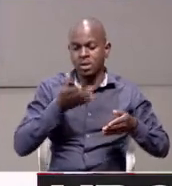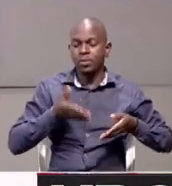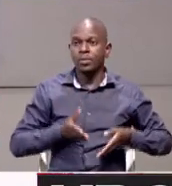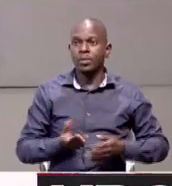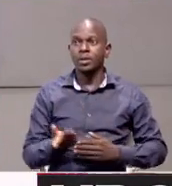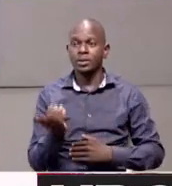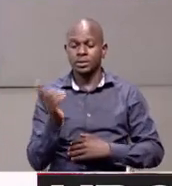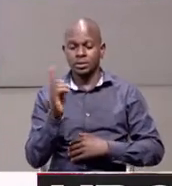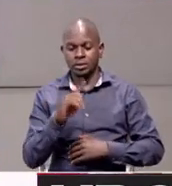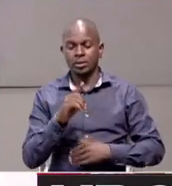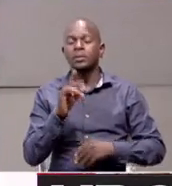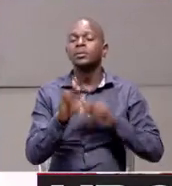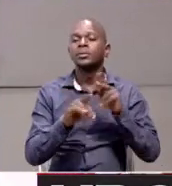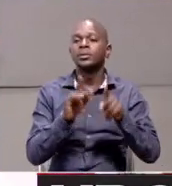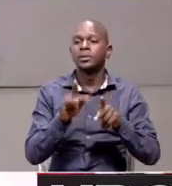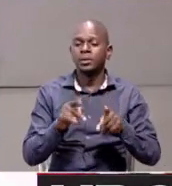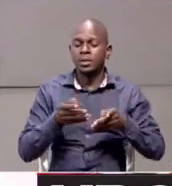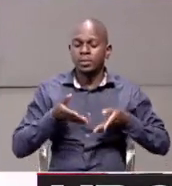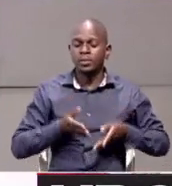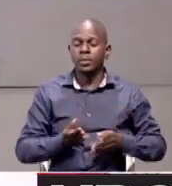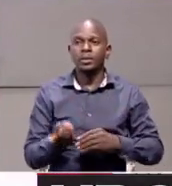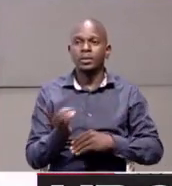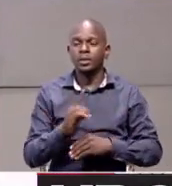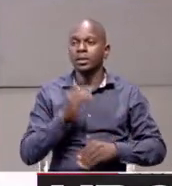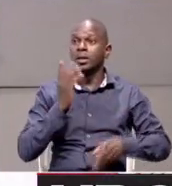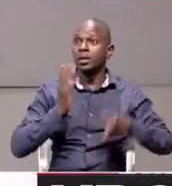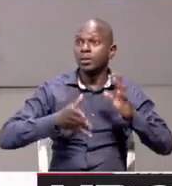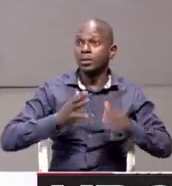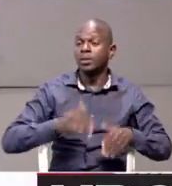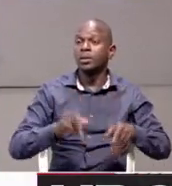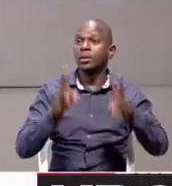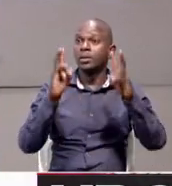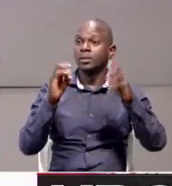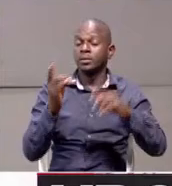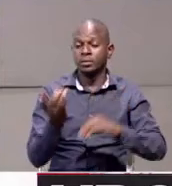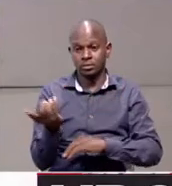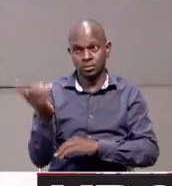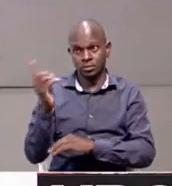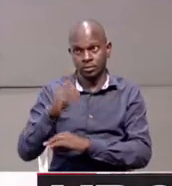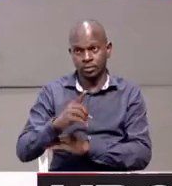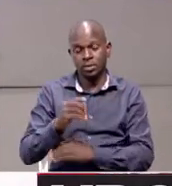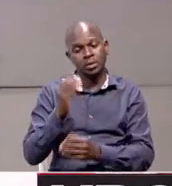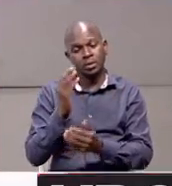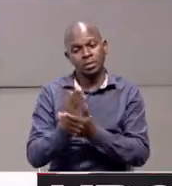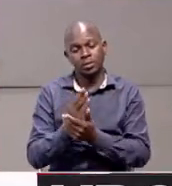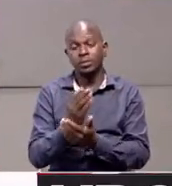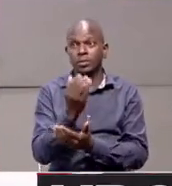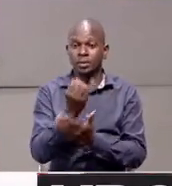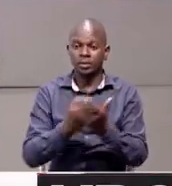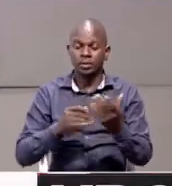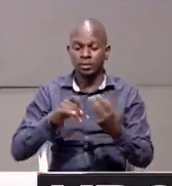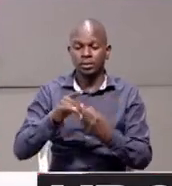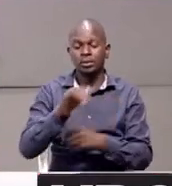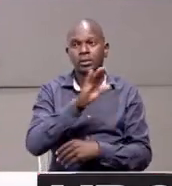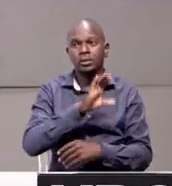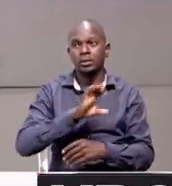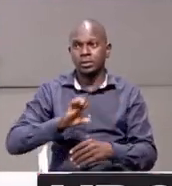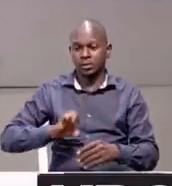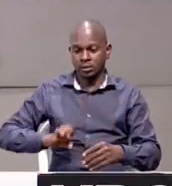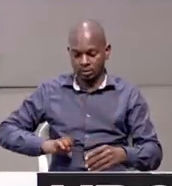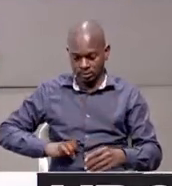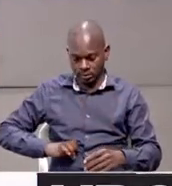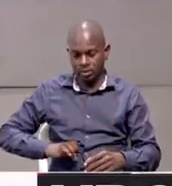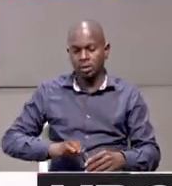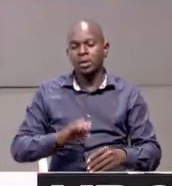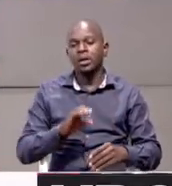I am participating in the Kabaka's birthday run. The theme of the day is Stop AIDS. The Executive Director and Chief